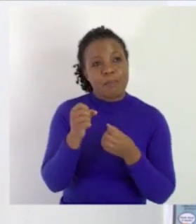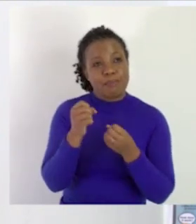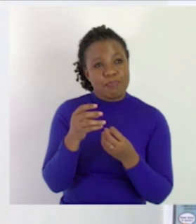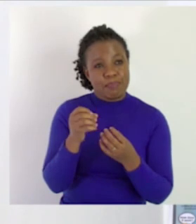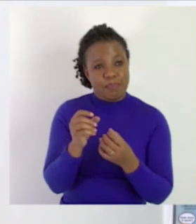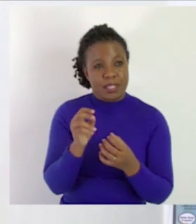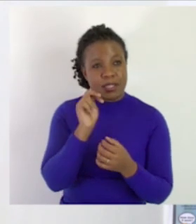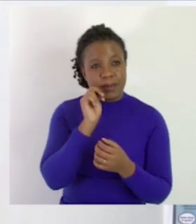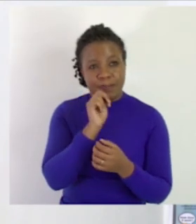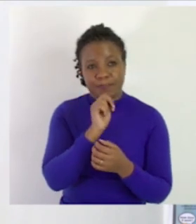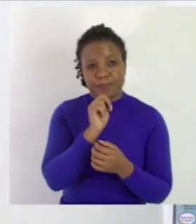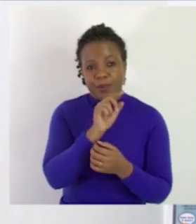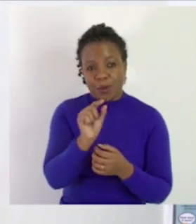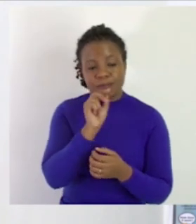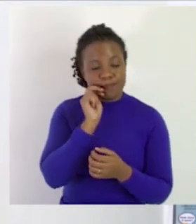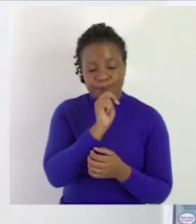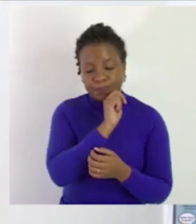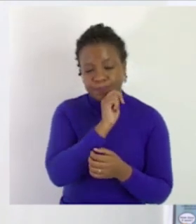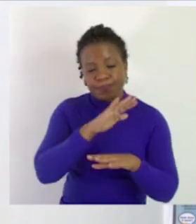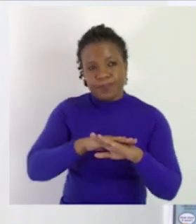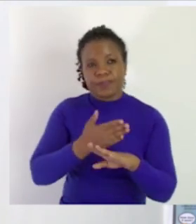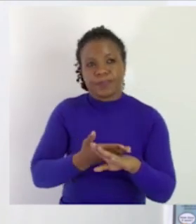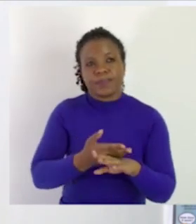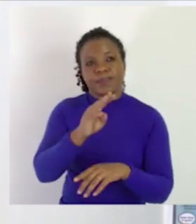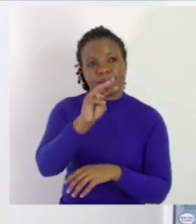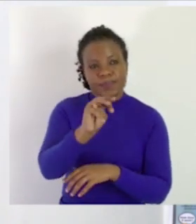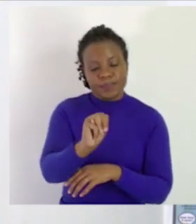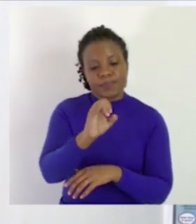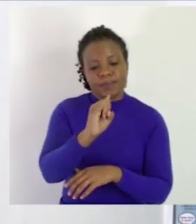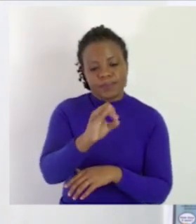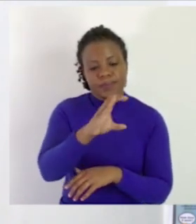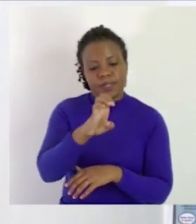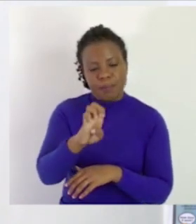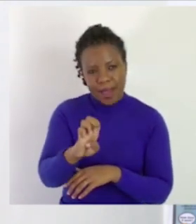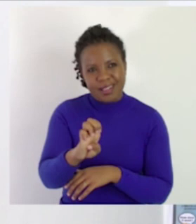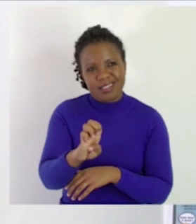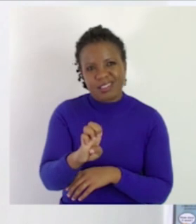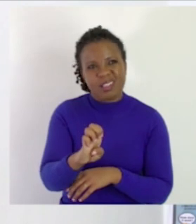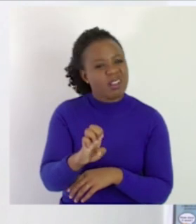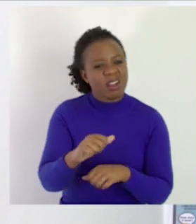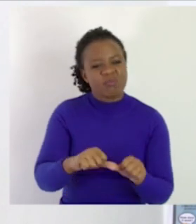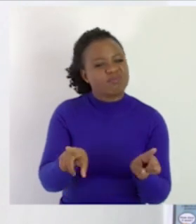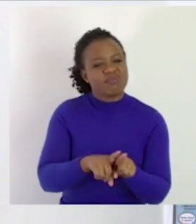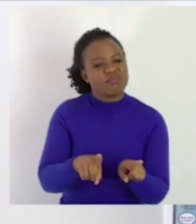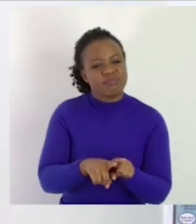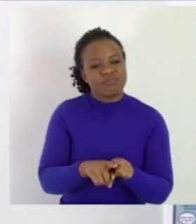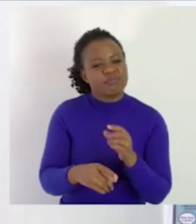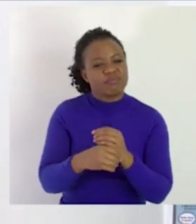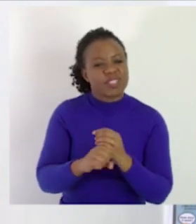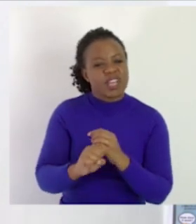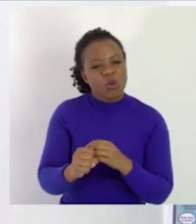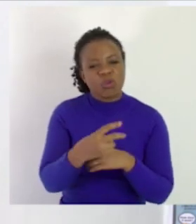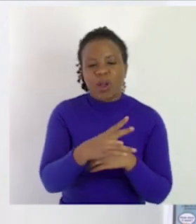which should just be read as mice. So keep on reading on these countable